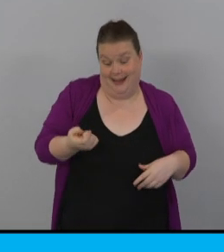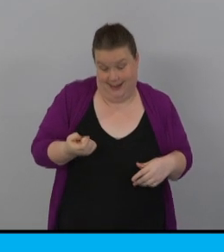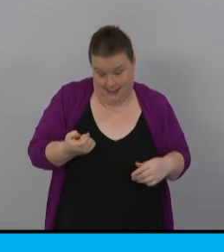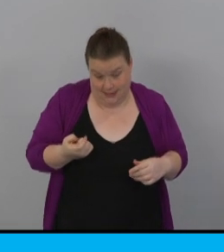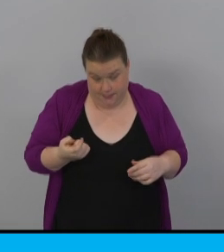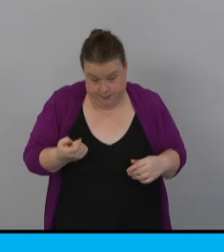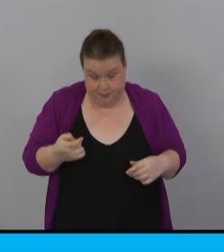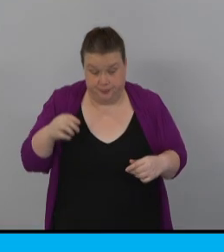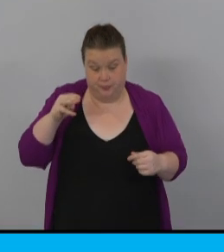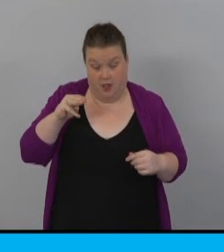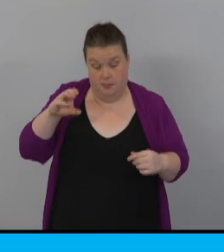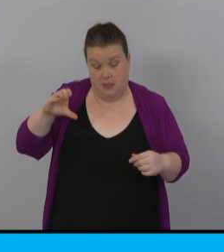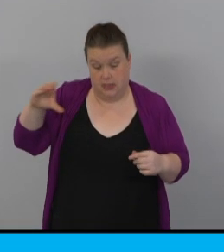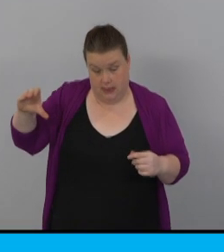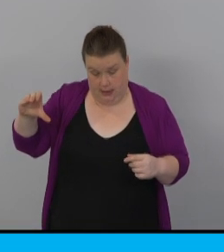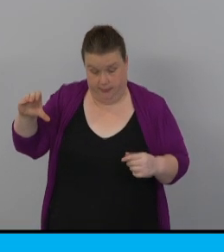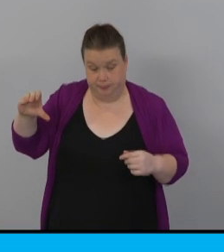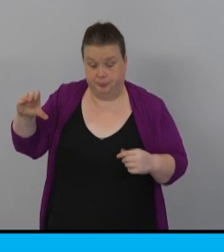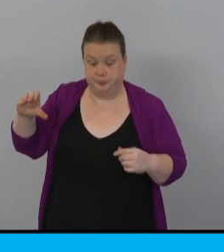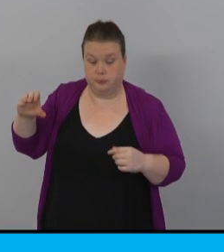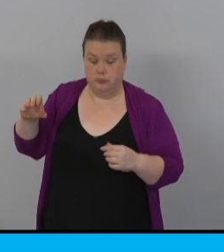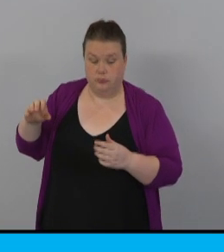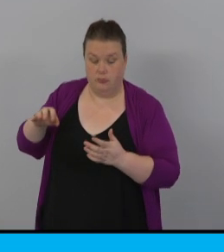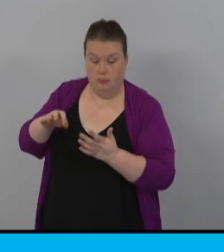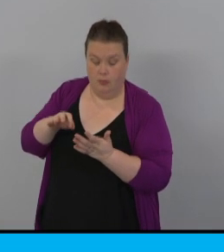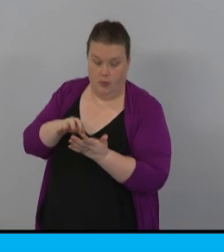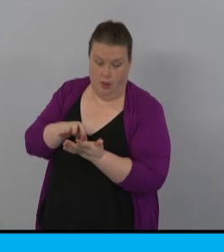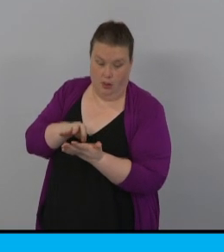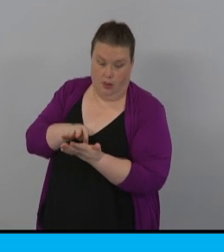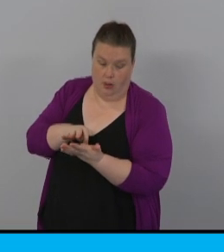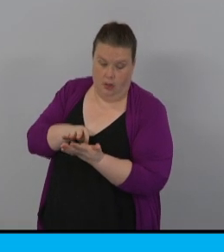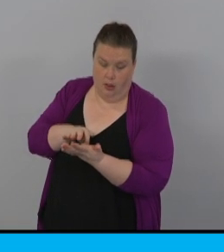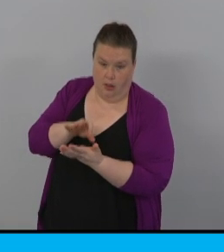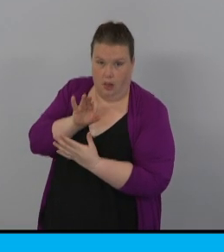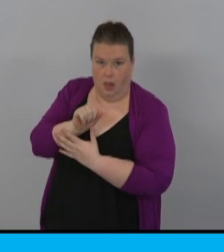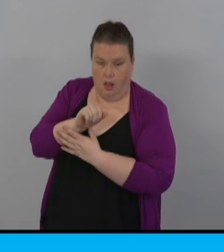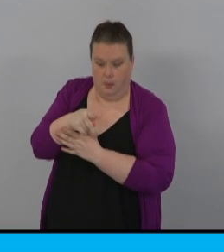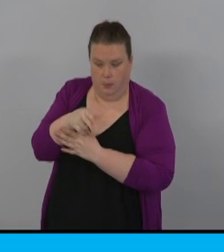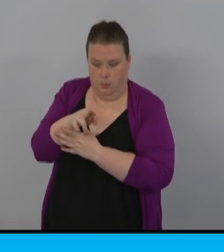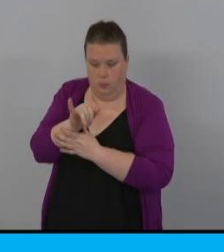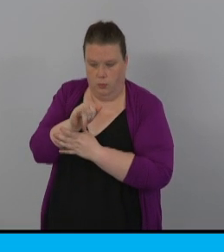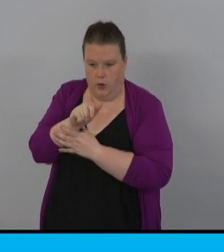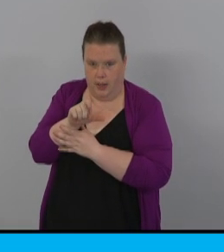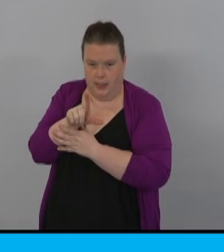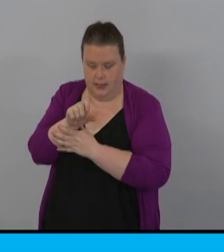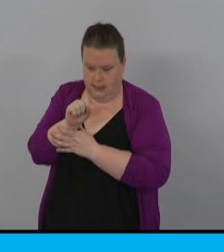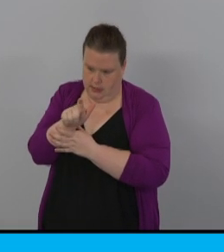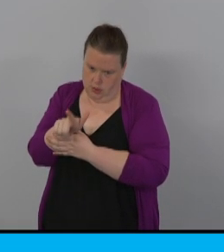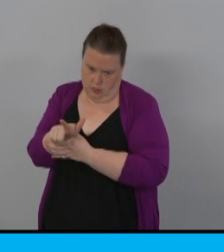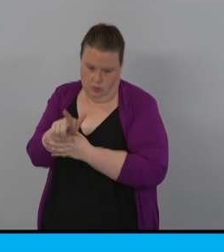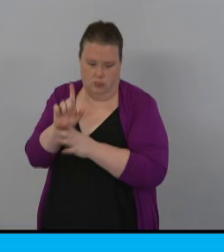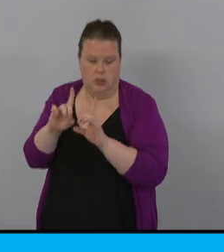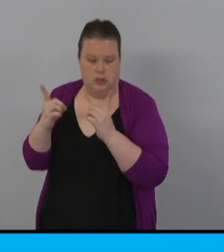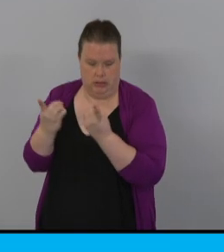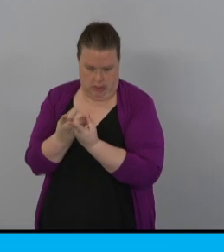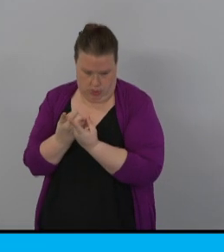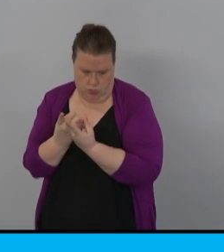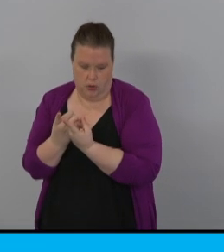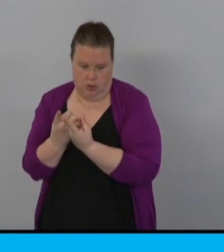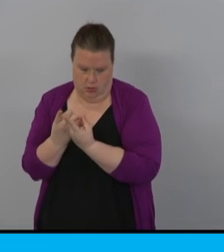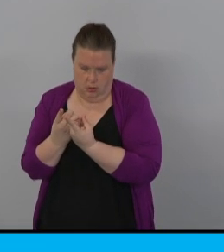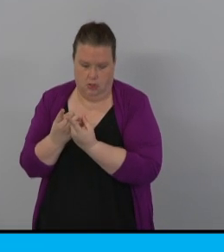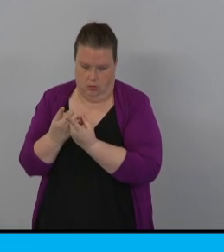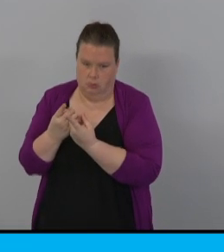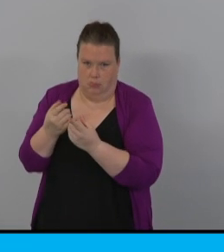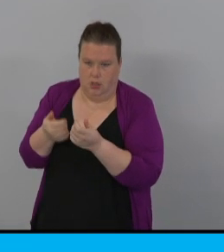by the appraisal district, so it's very important that we have good appraisals. There were a few